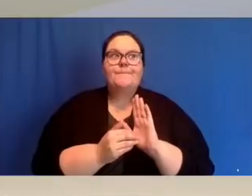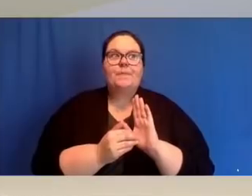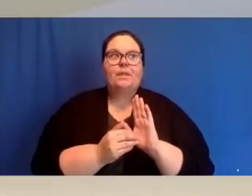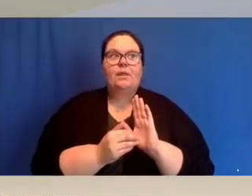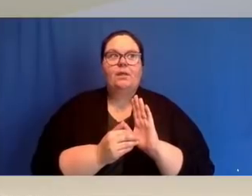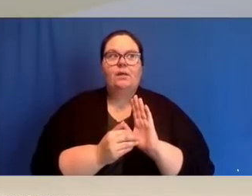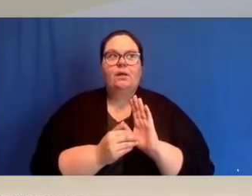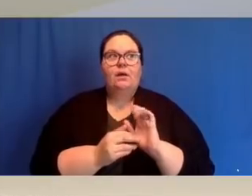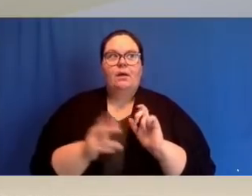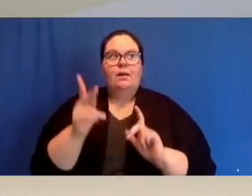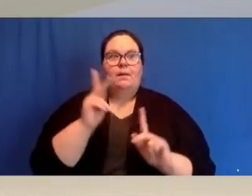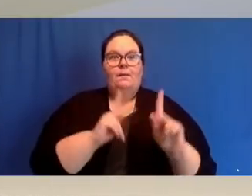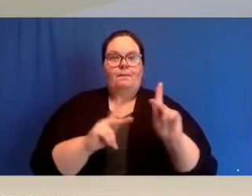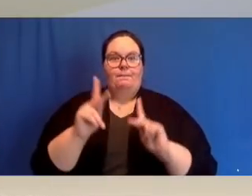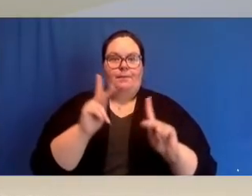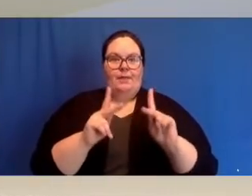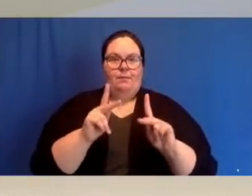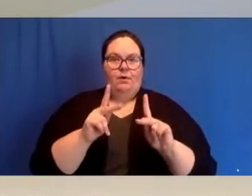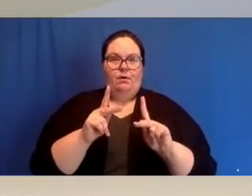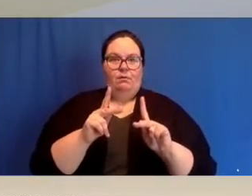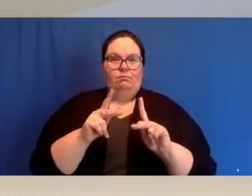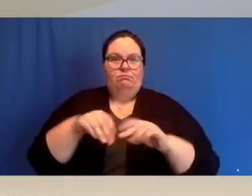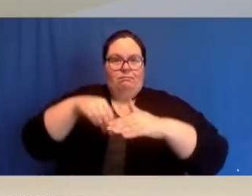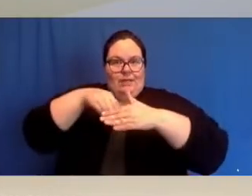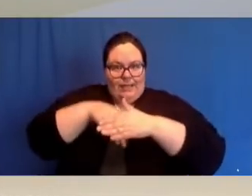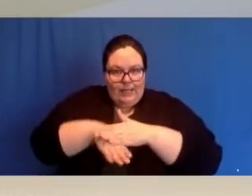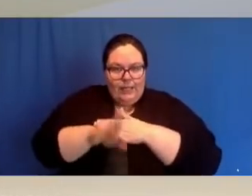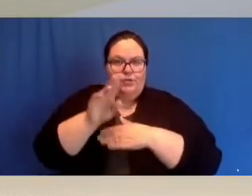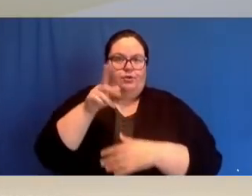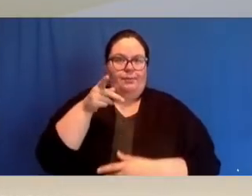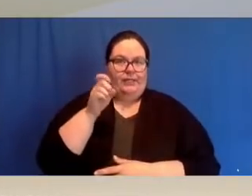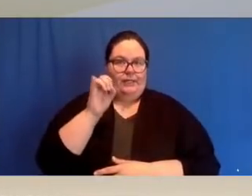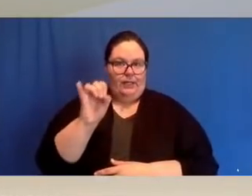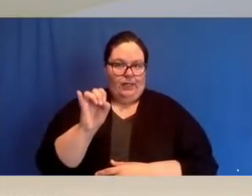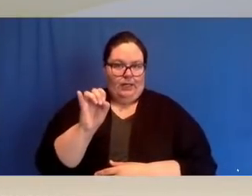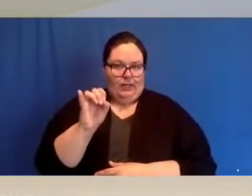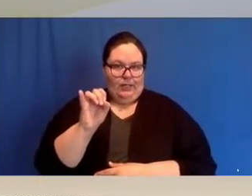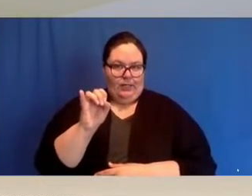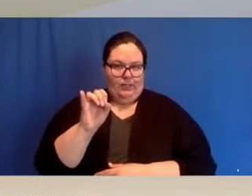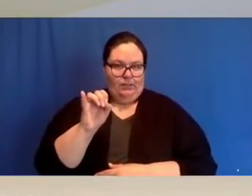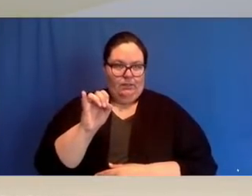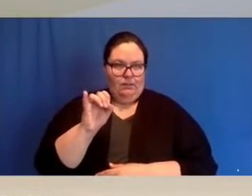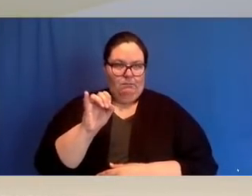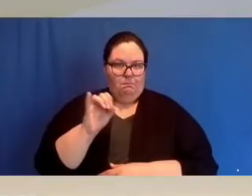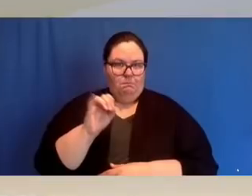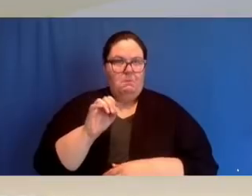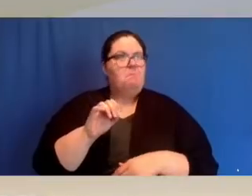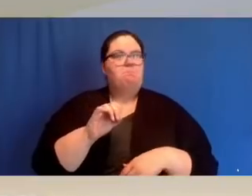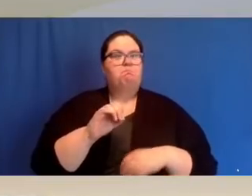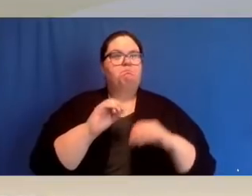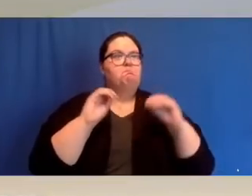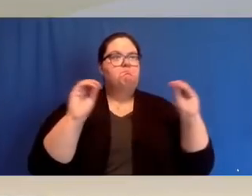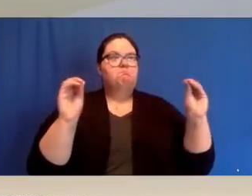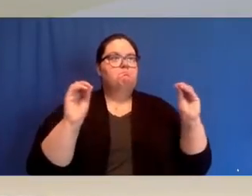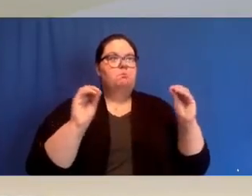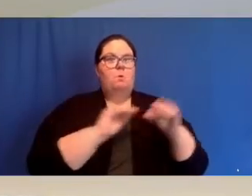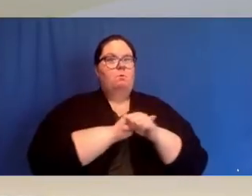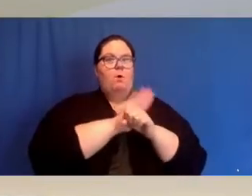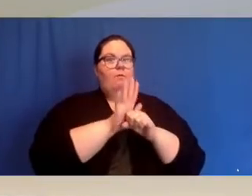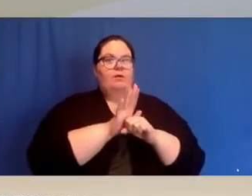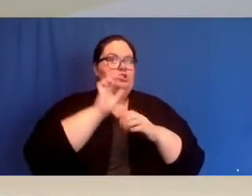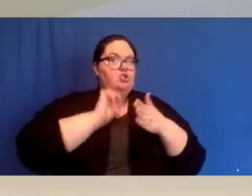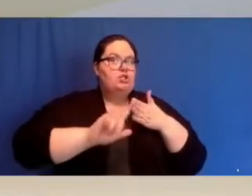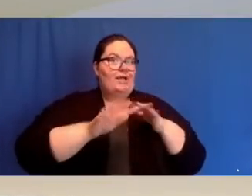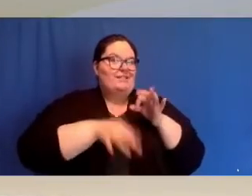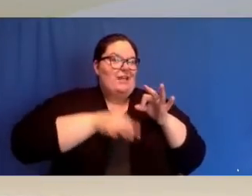who test negative on their point of entry, and an increasing number in the last few days are positive on their day 4. So I